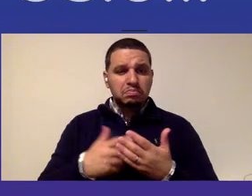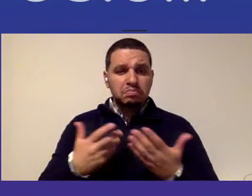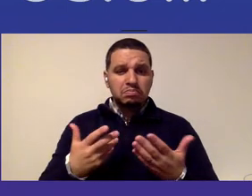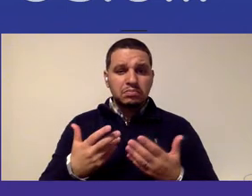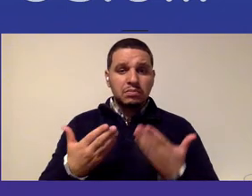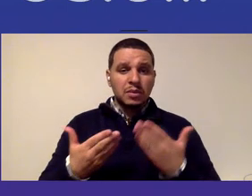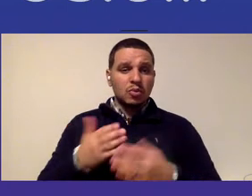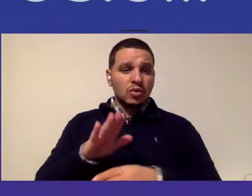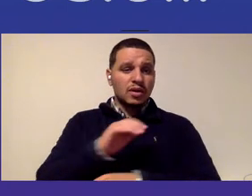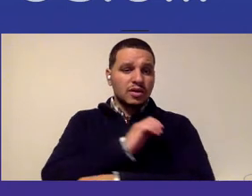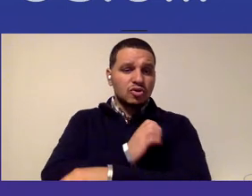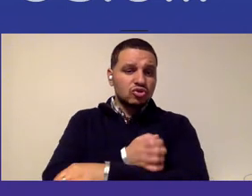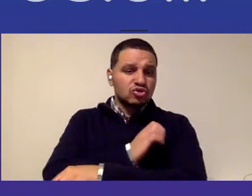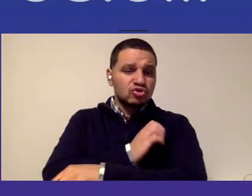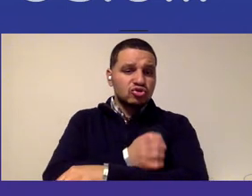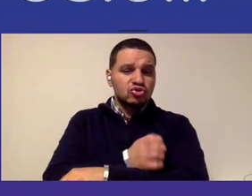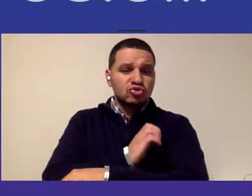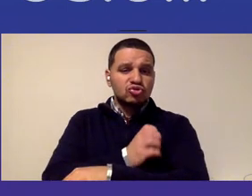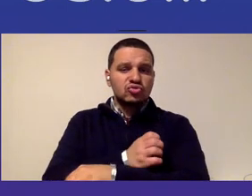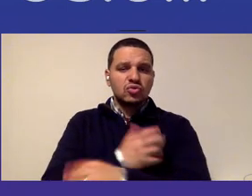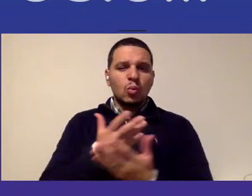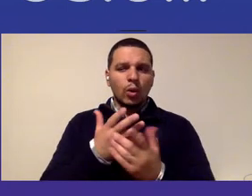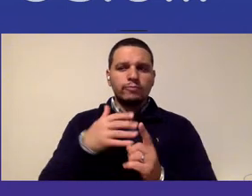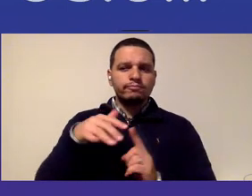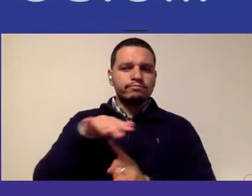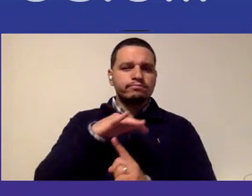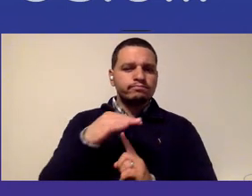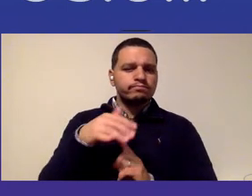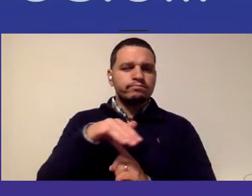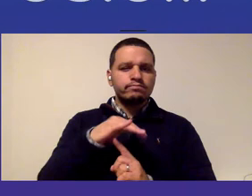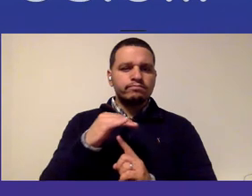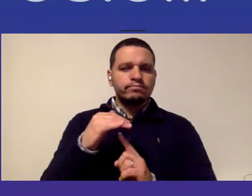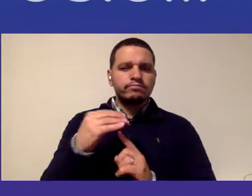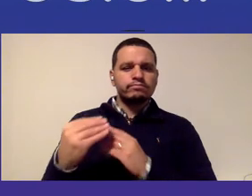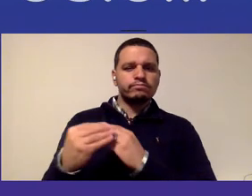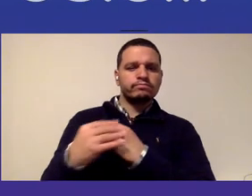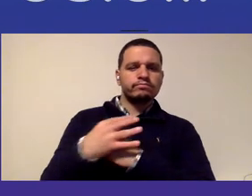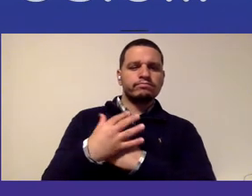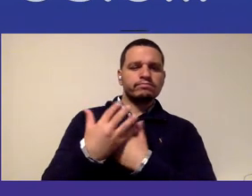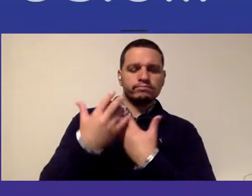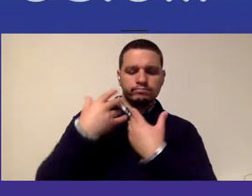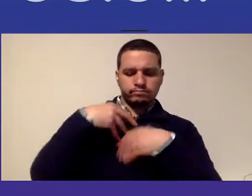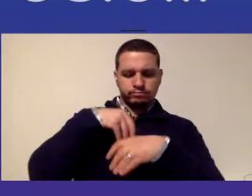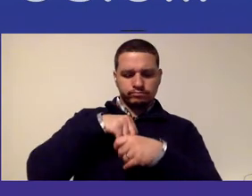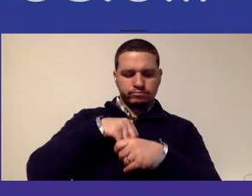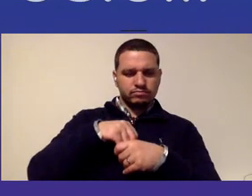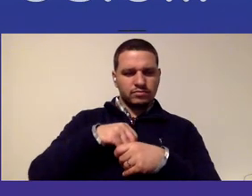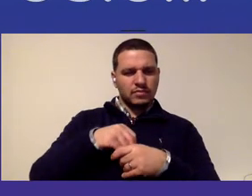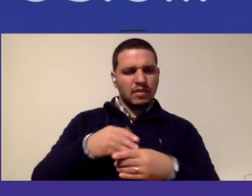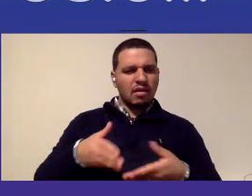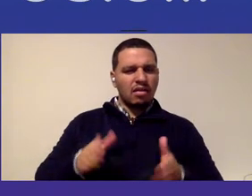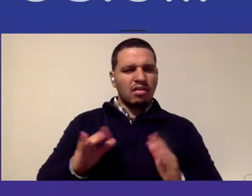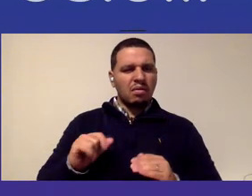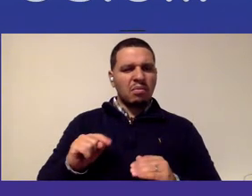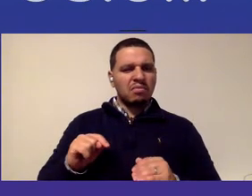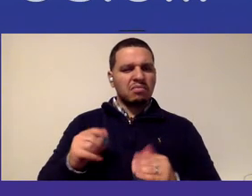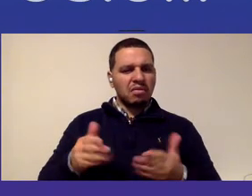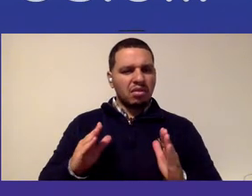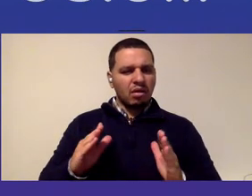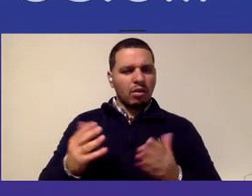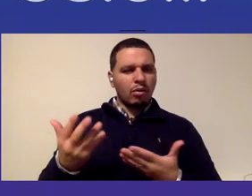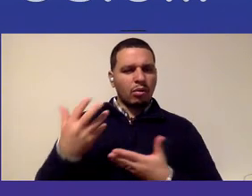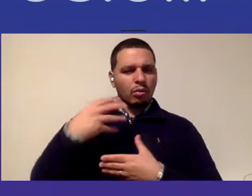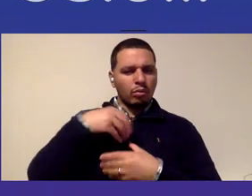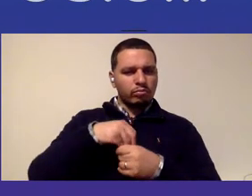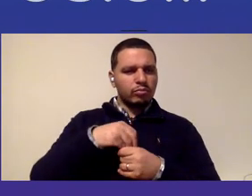energetically what's around you, what's moving through you, and just allowing space for things